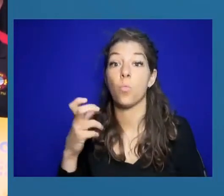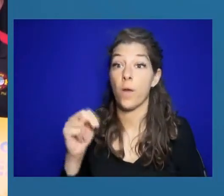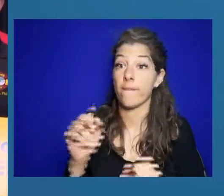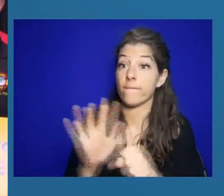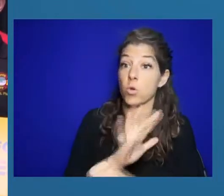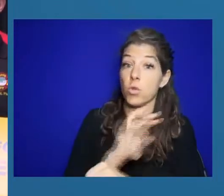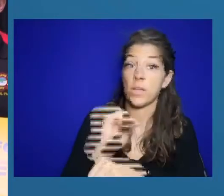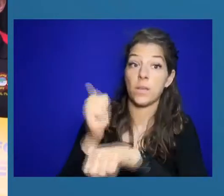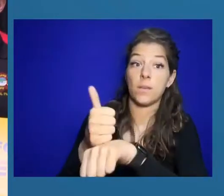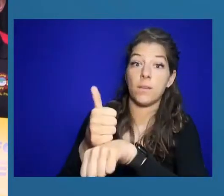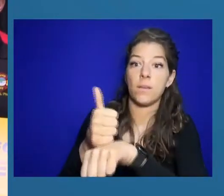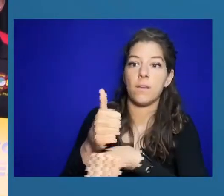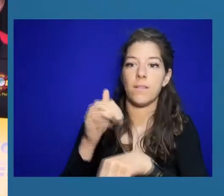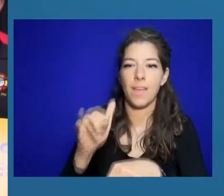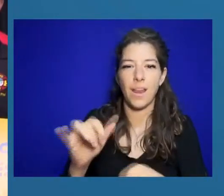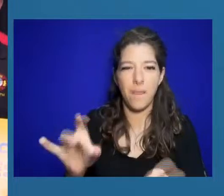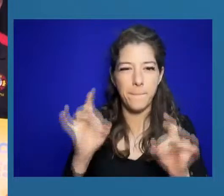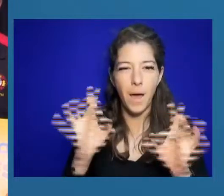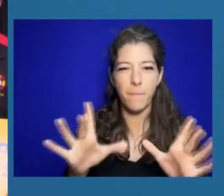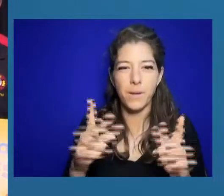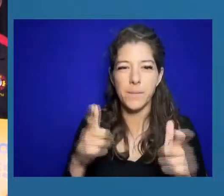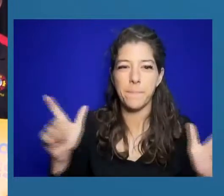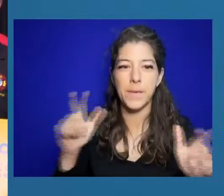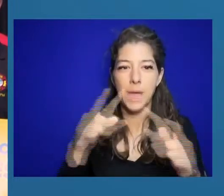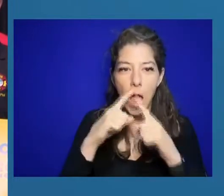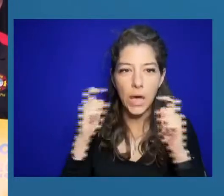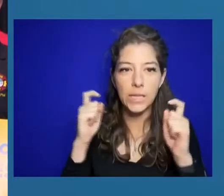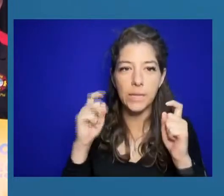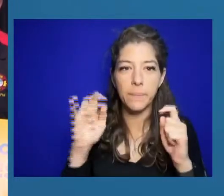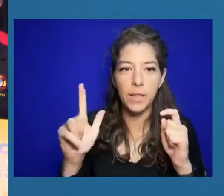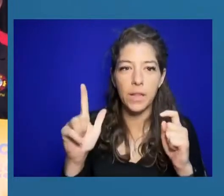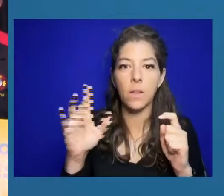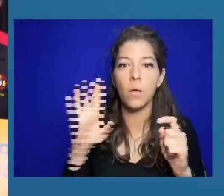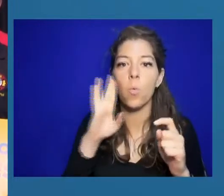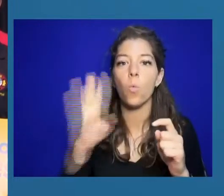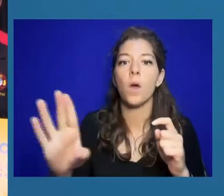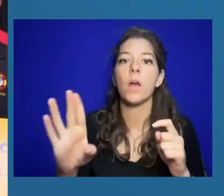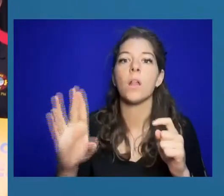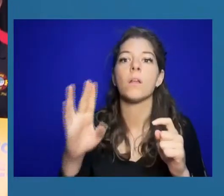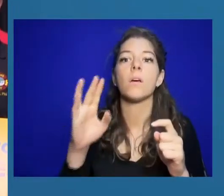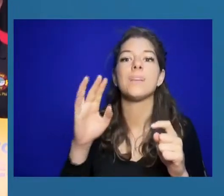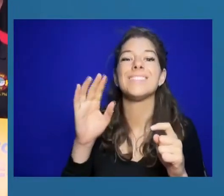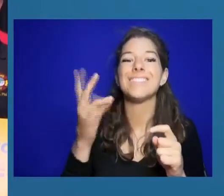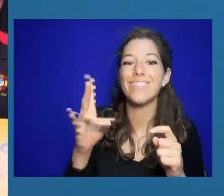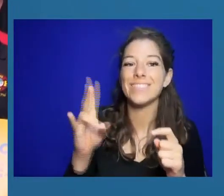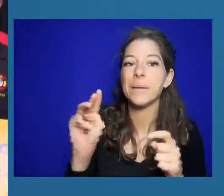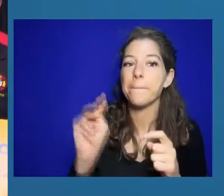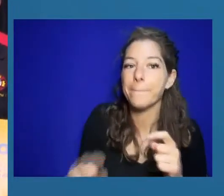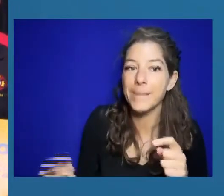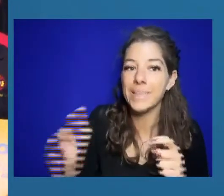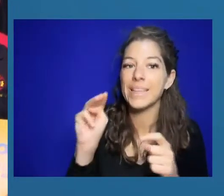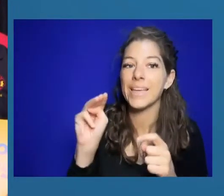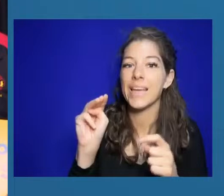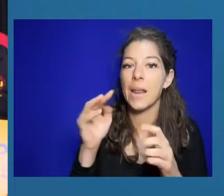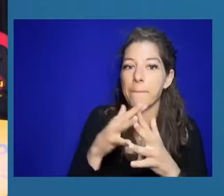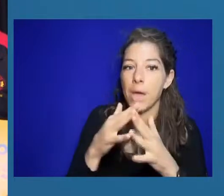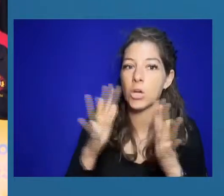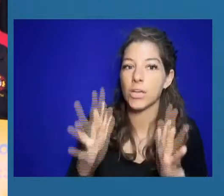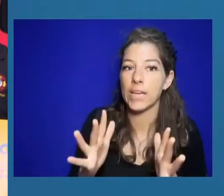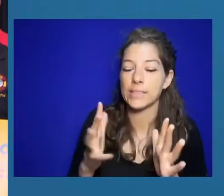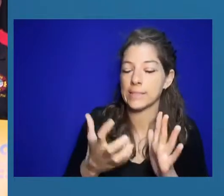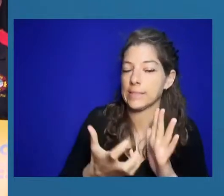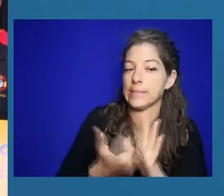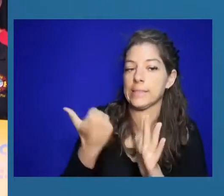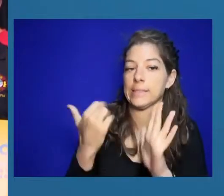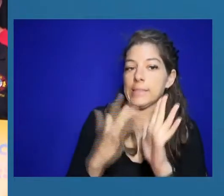this abomination of a big, ugly bill will gut 17 million Americans, including 1.5